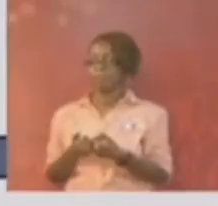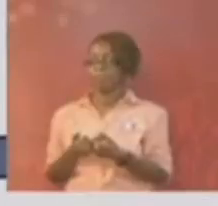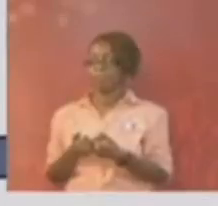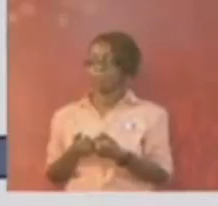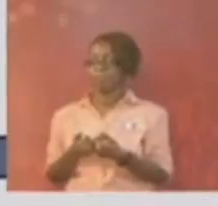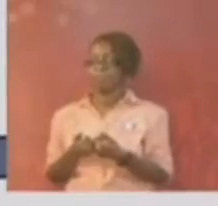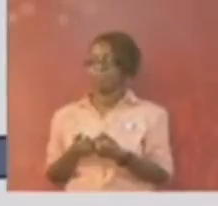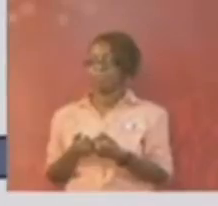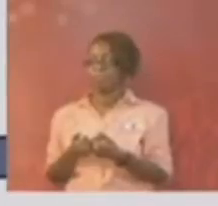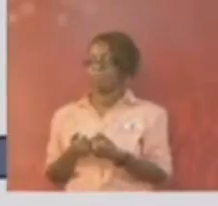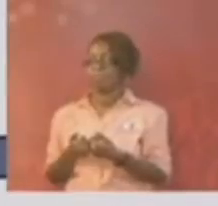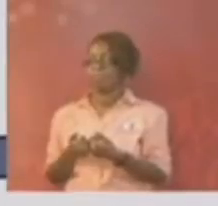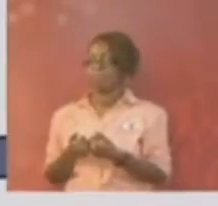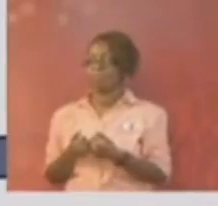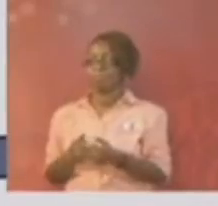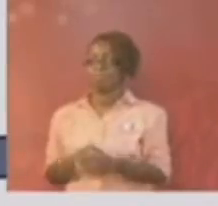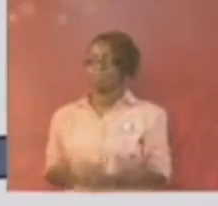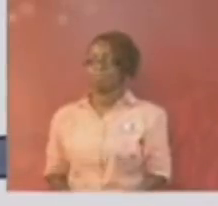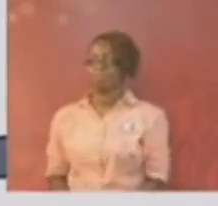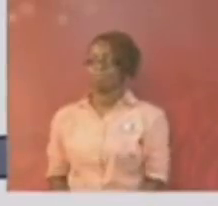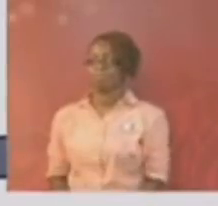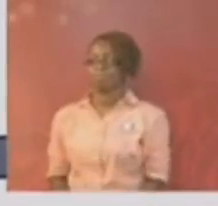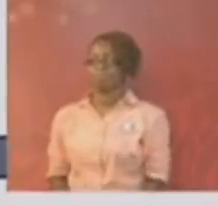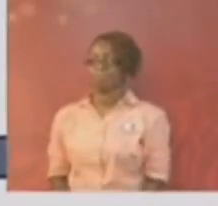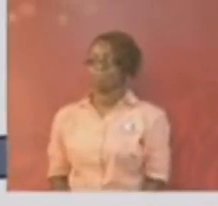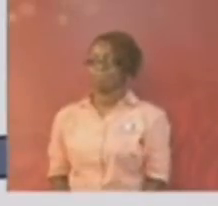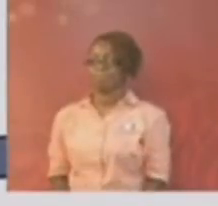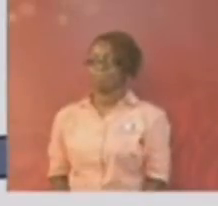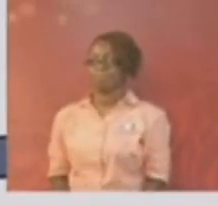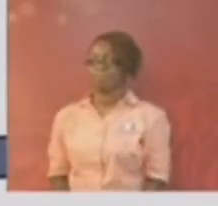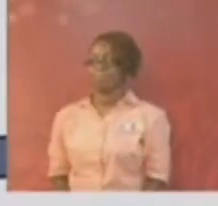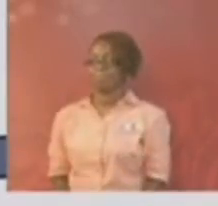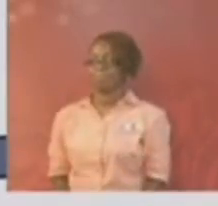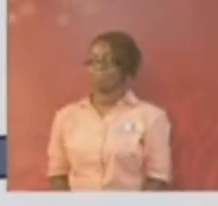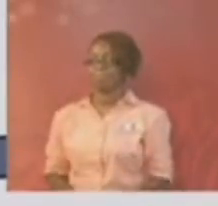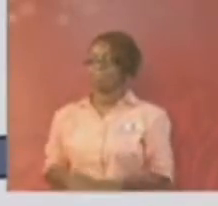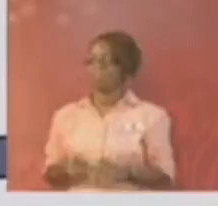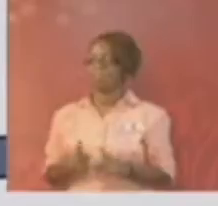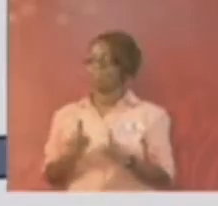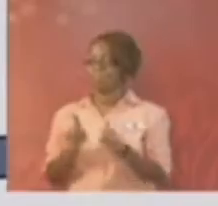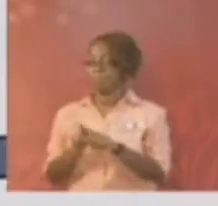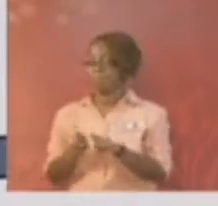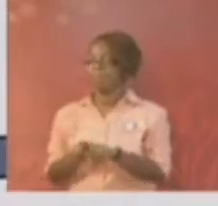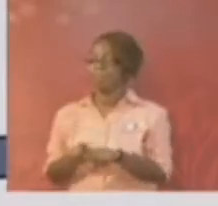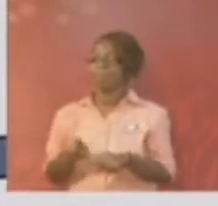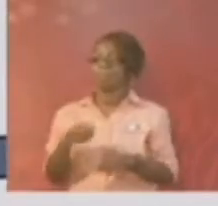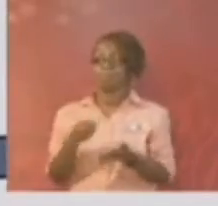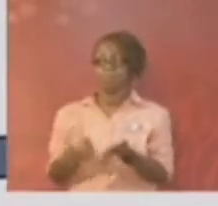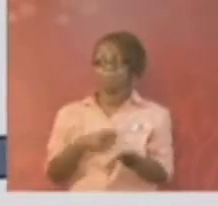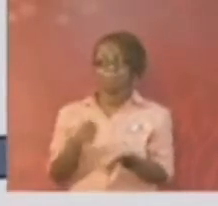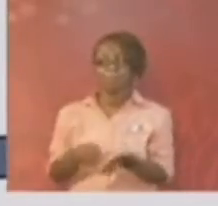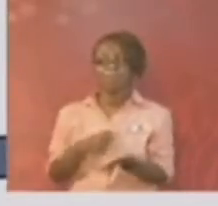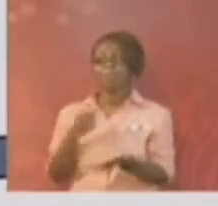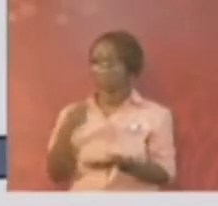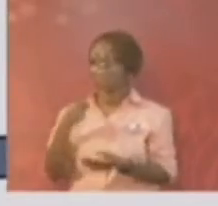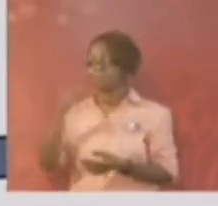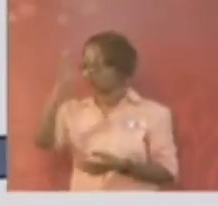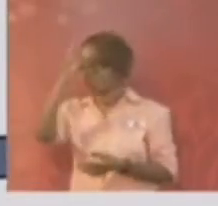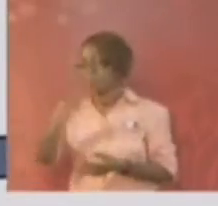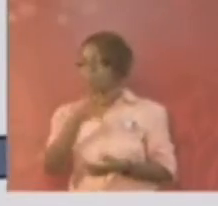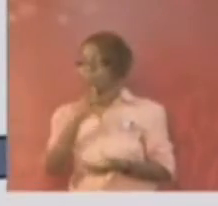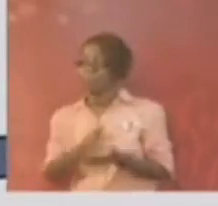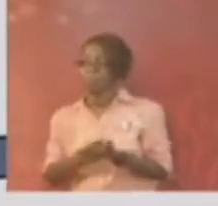and emerged during this time. In addition, issues related to intimate partner violence, also known as